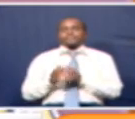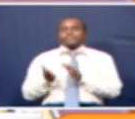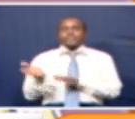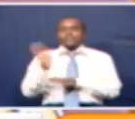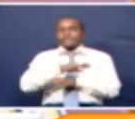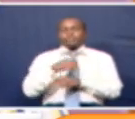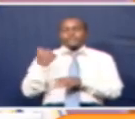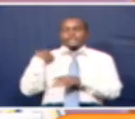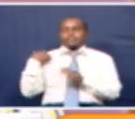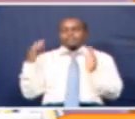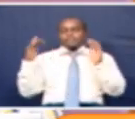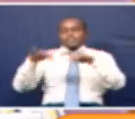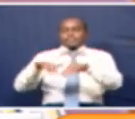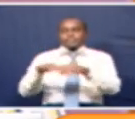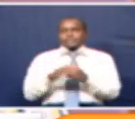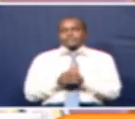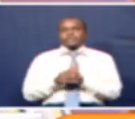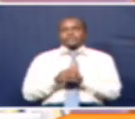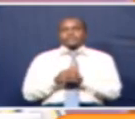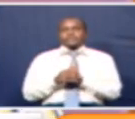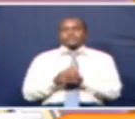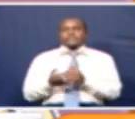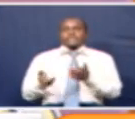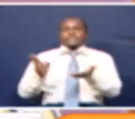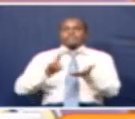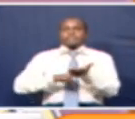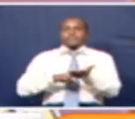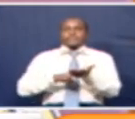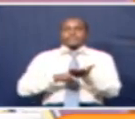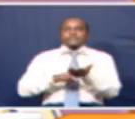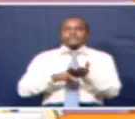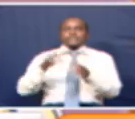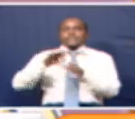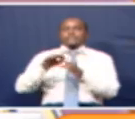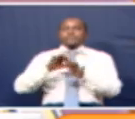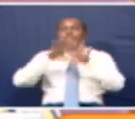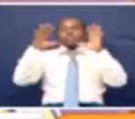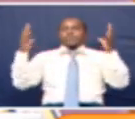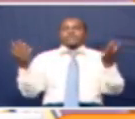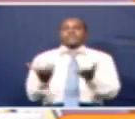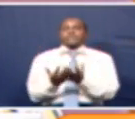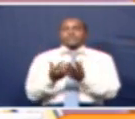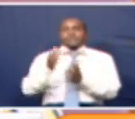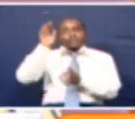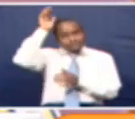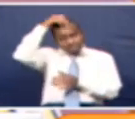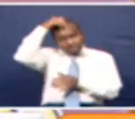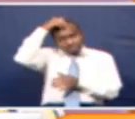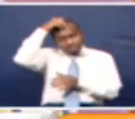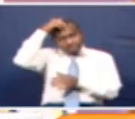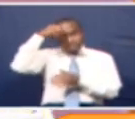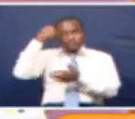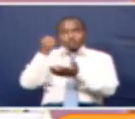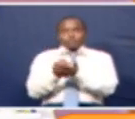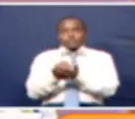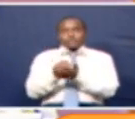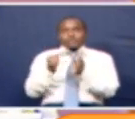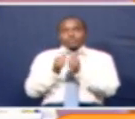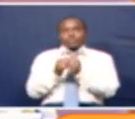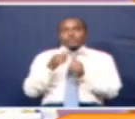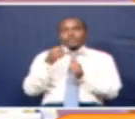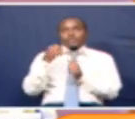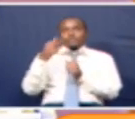turnout. Turnout in repeat elections worldwide. President Trump today is in office with